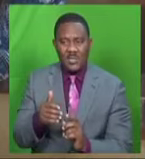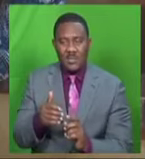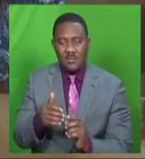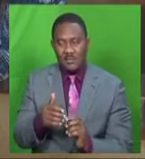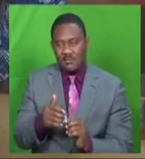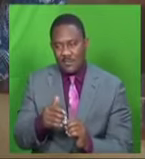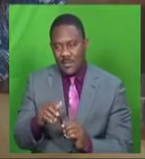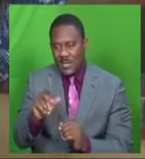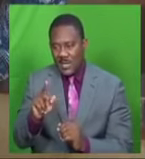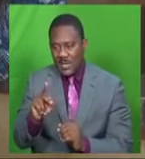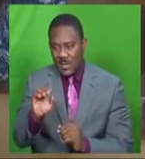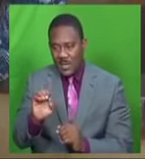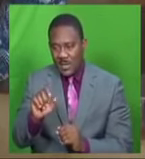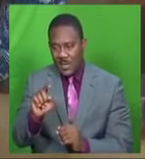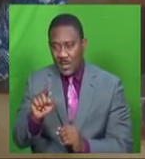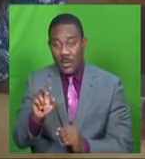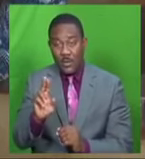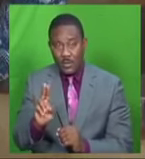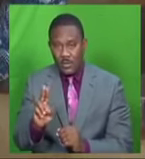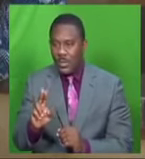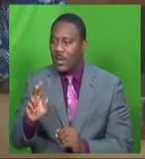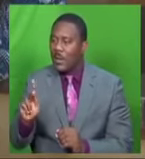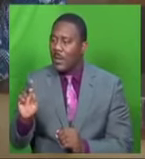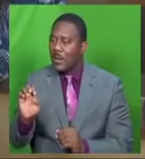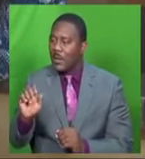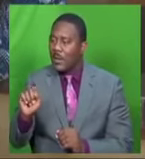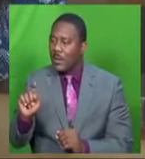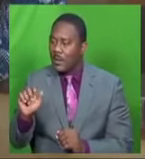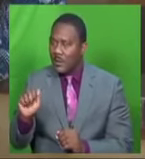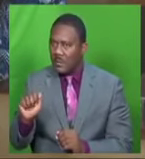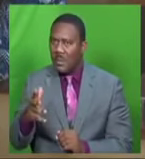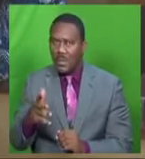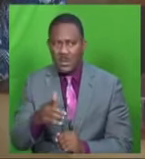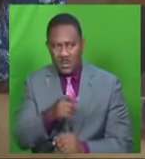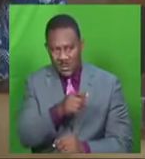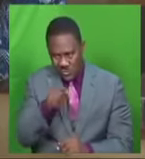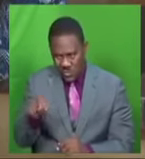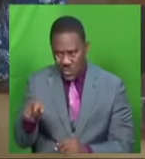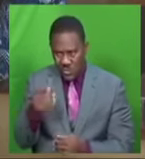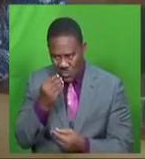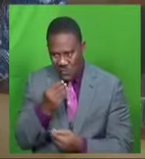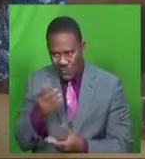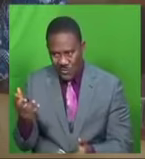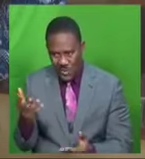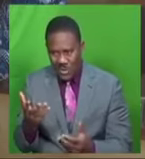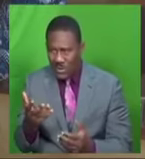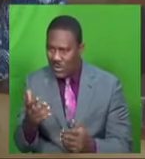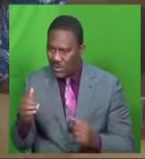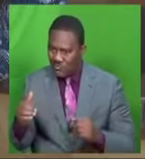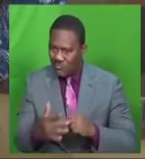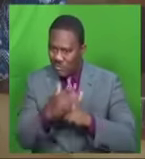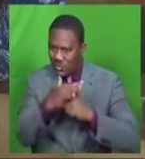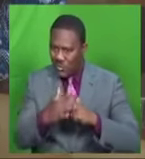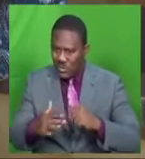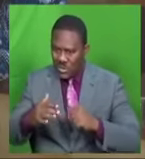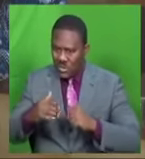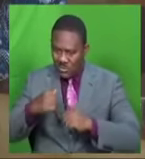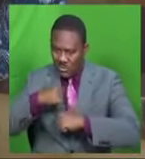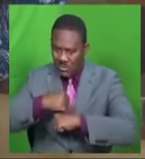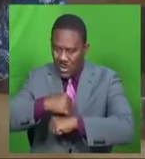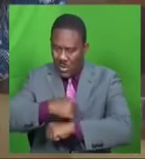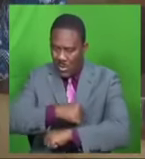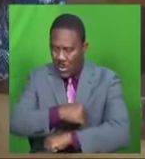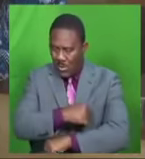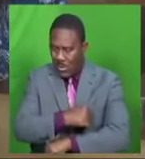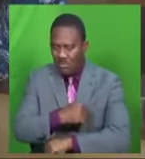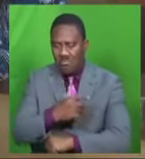Keta, when the phase two of the sea defense war will be started. Mr. Speaker, we are all surprised at the answer the minister